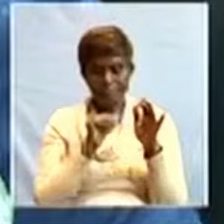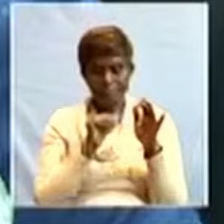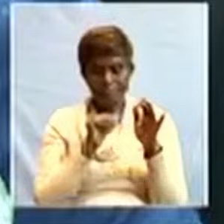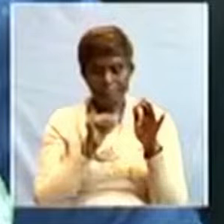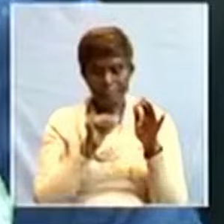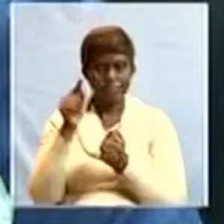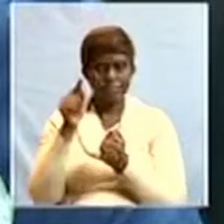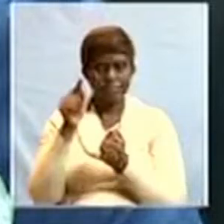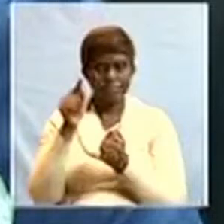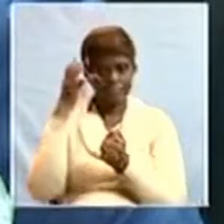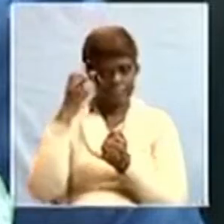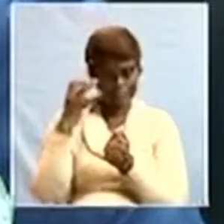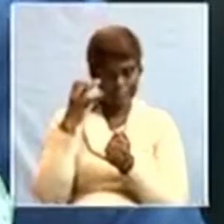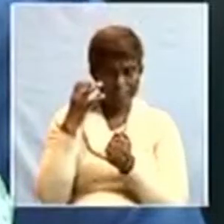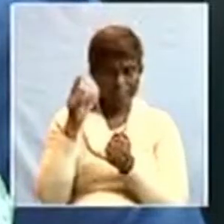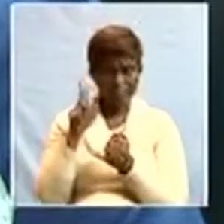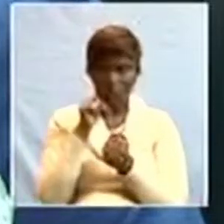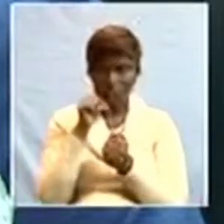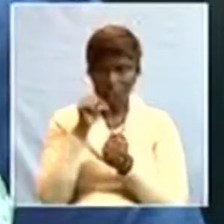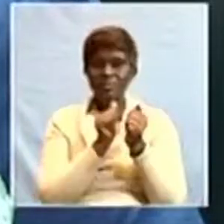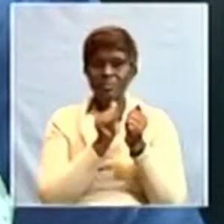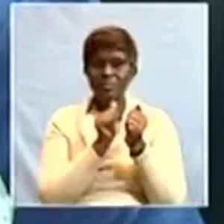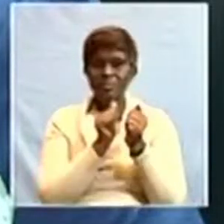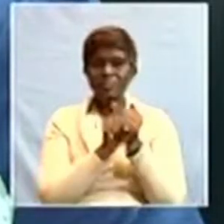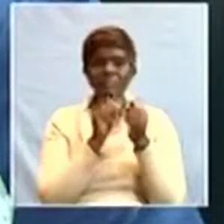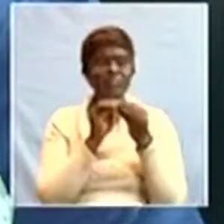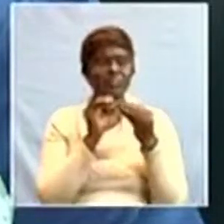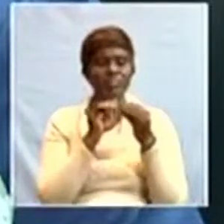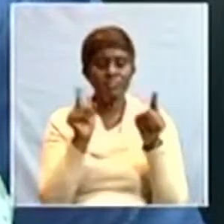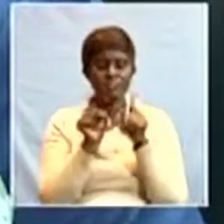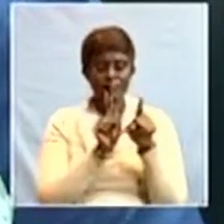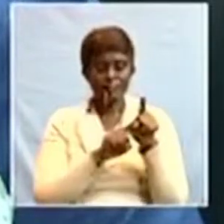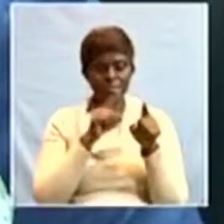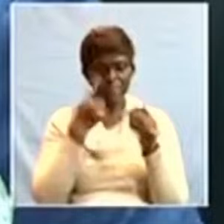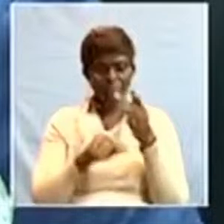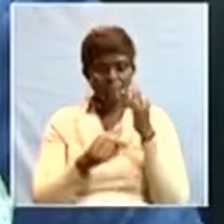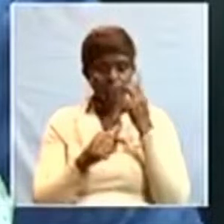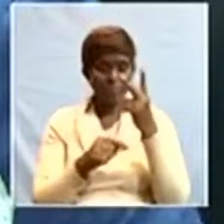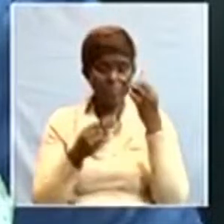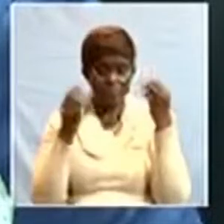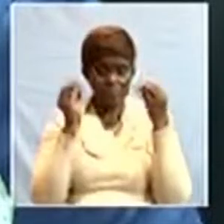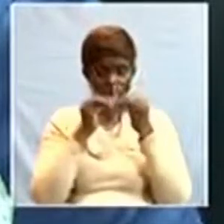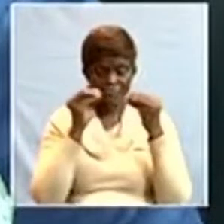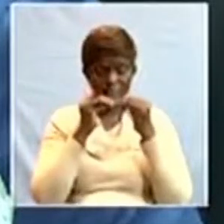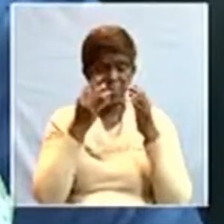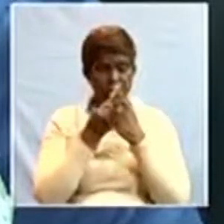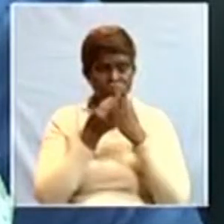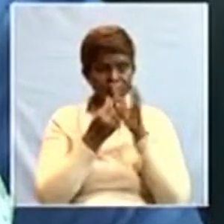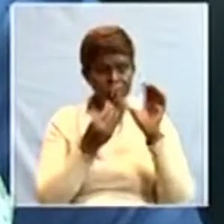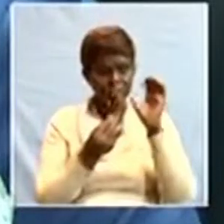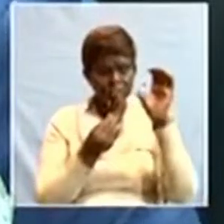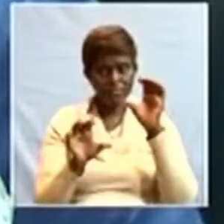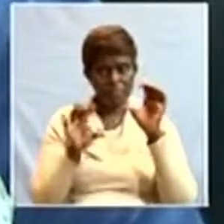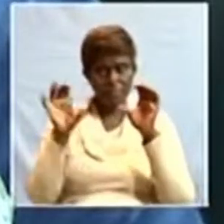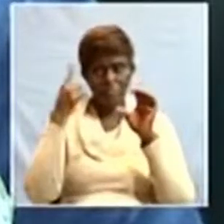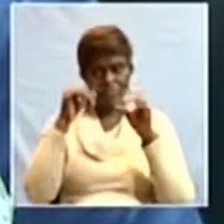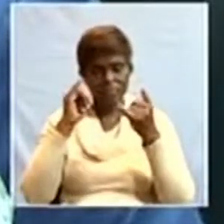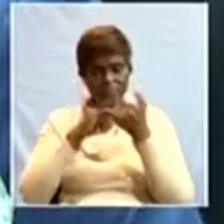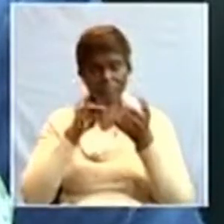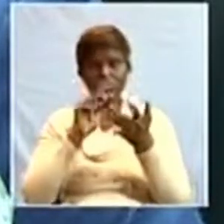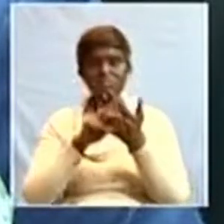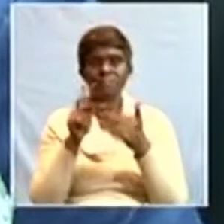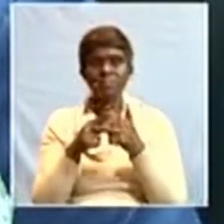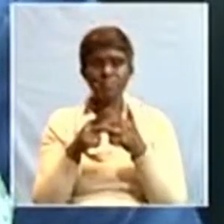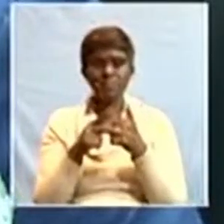with the officers at community, they don't care about audit. And we're looking at so much money we're appropriating for social